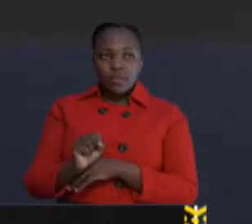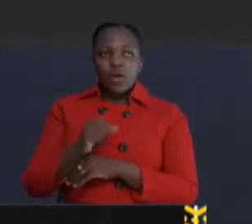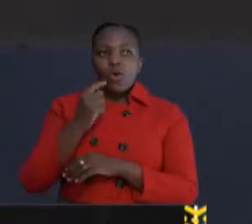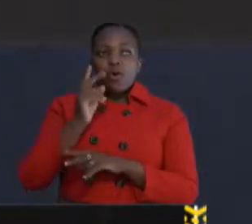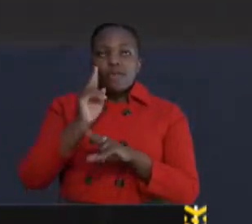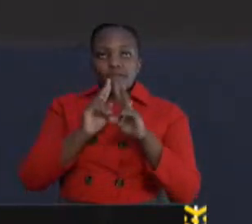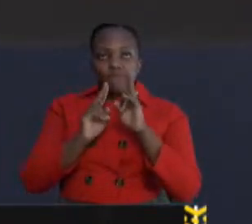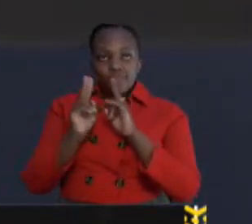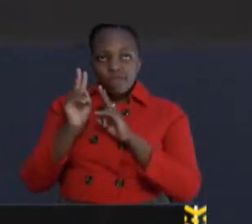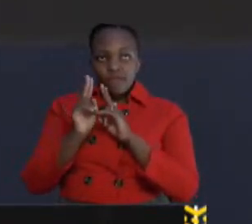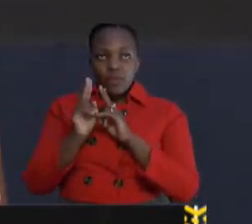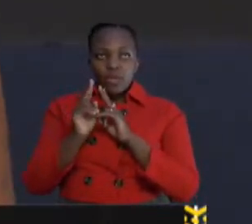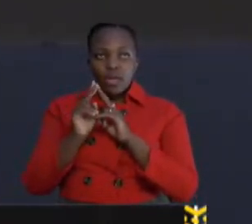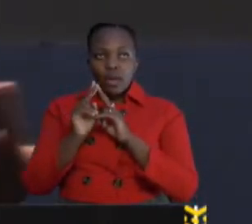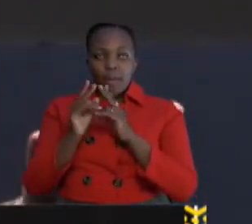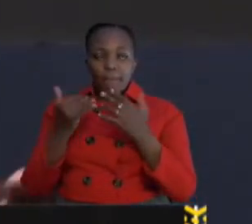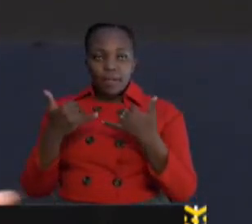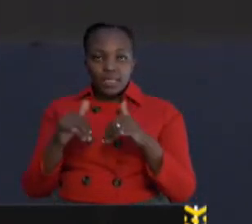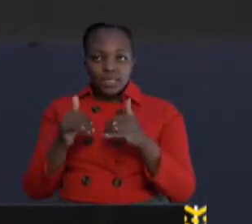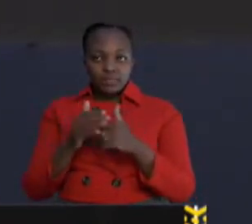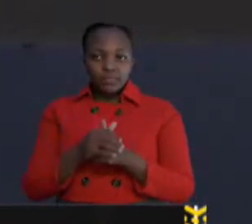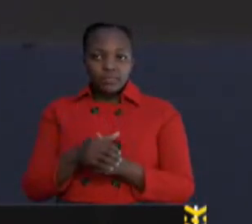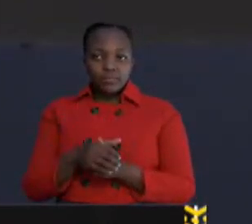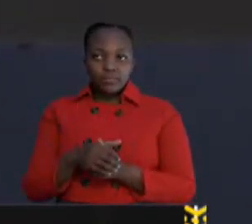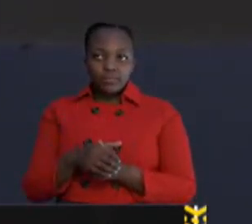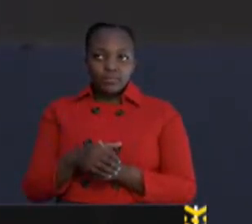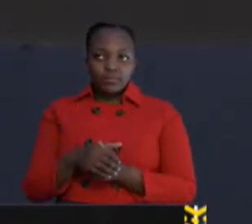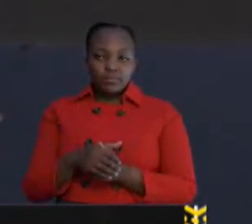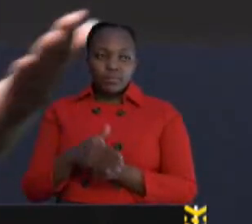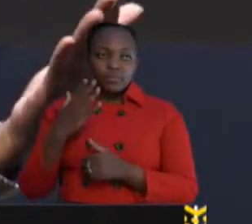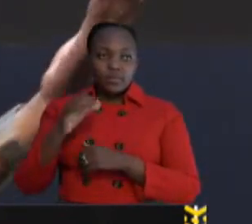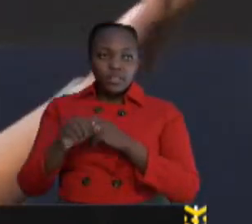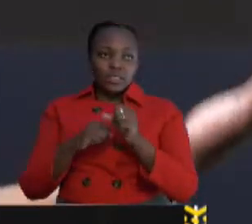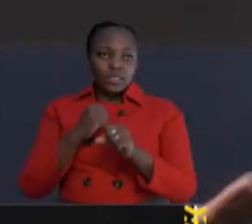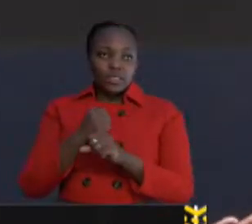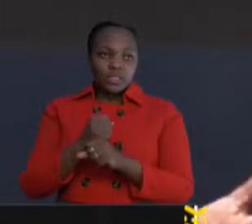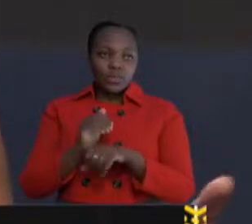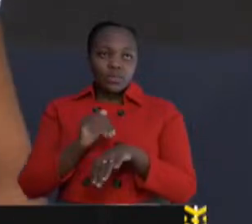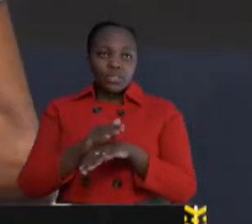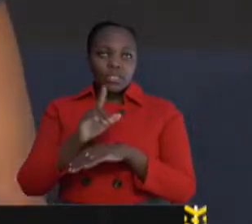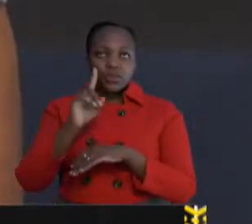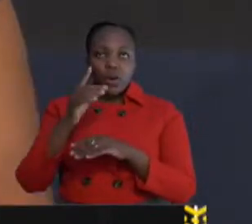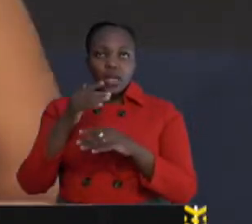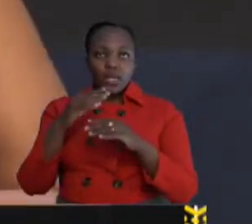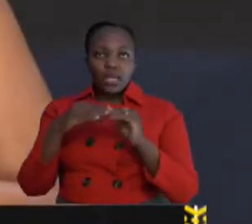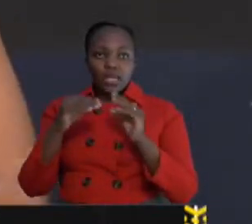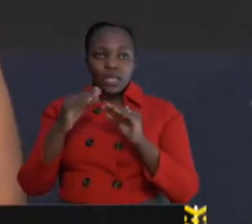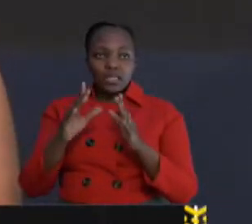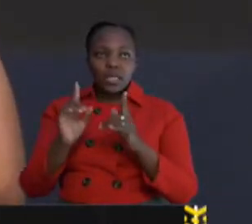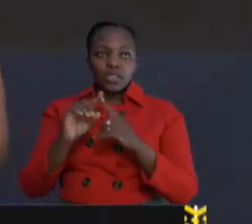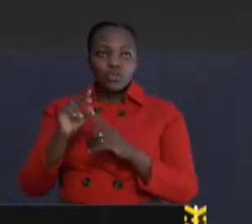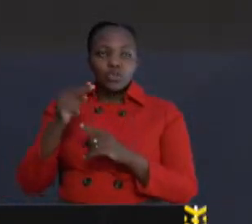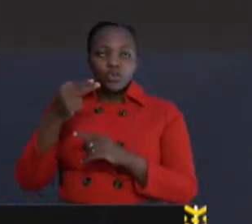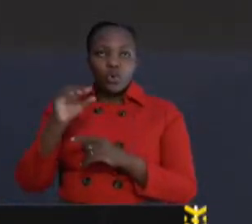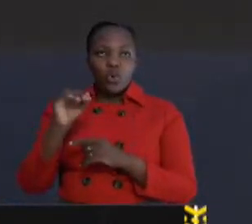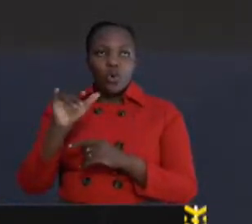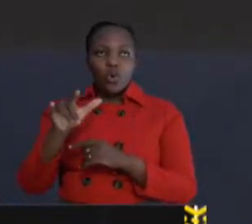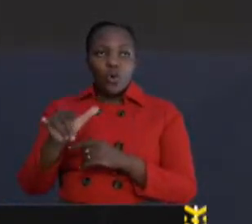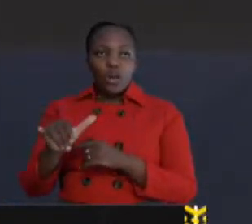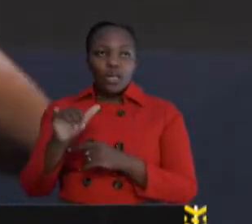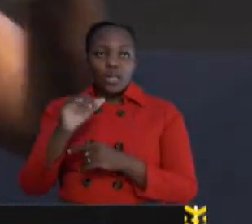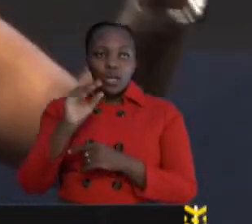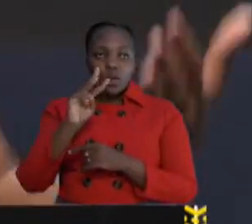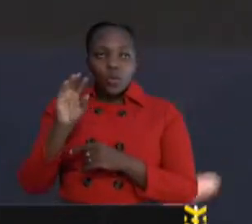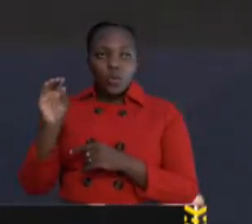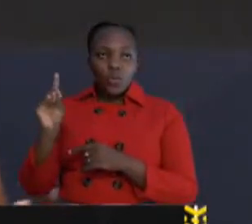viewing party. Last year, we had an opportunity to send a creator all the way to Hollywood, and attend the